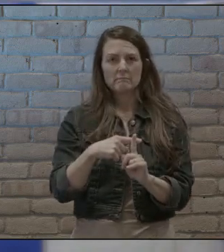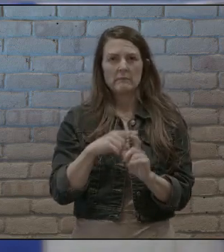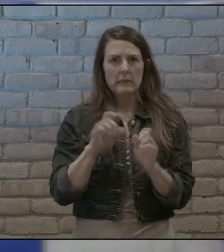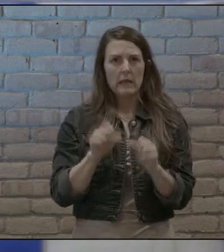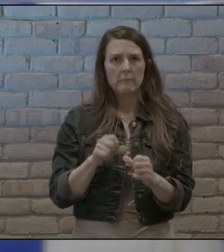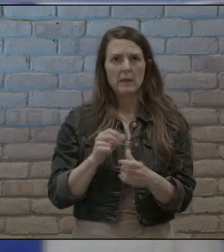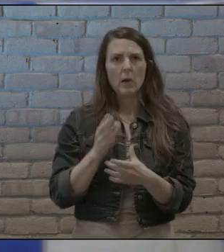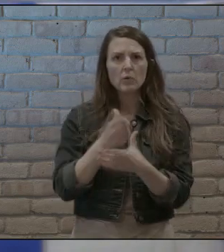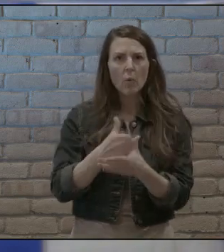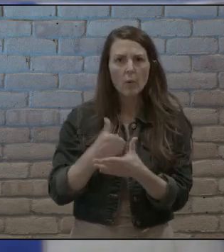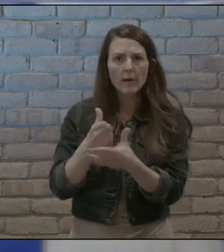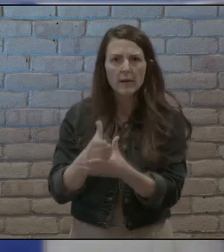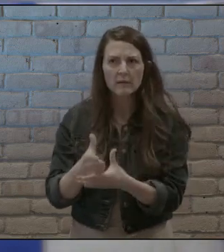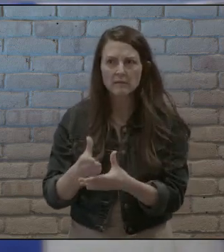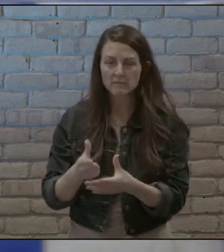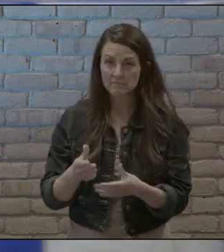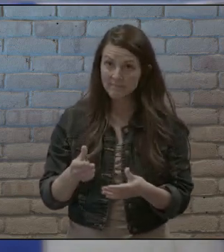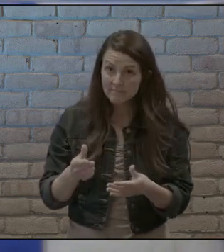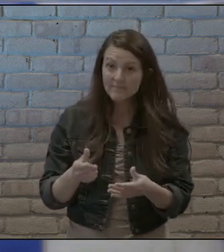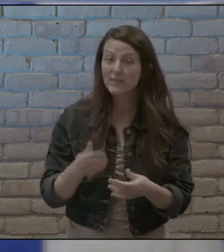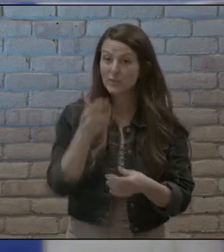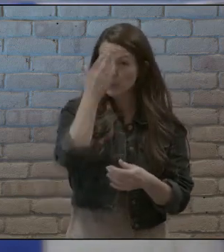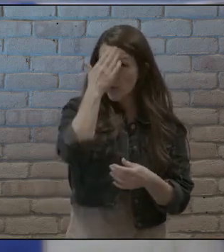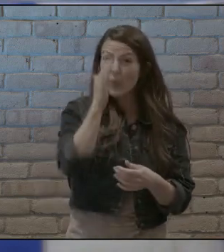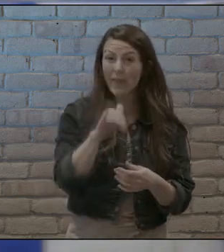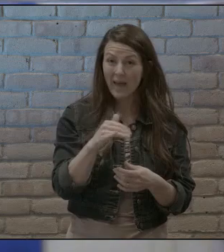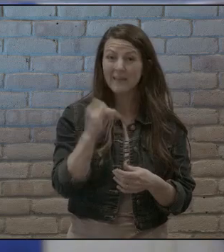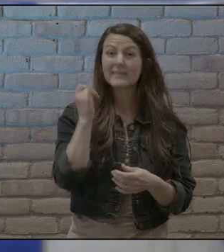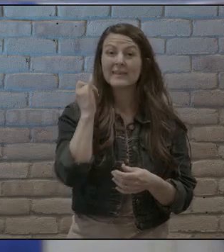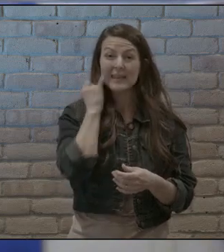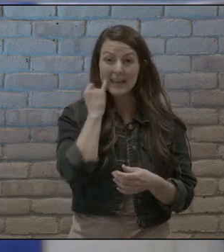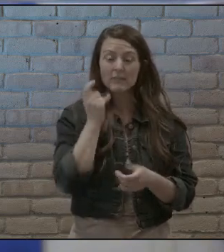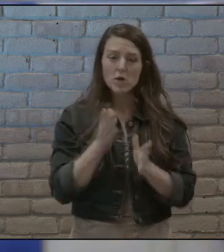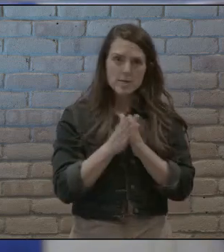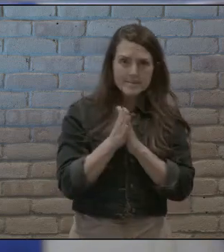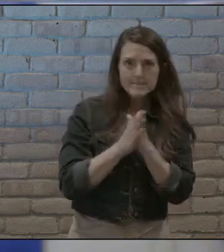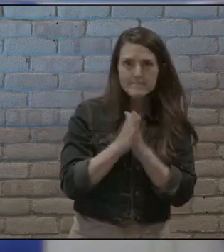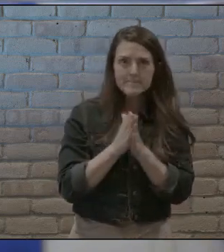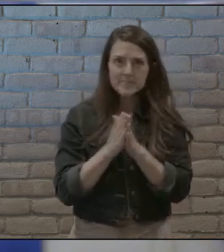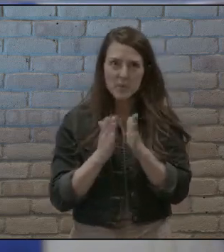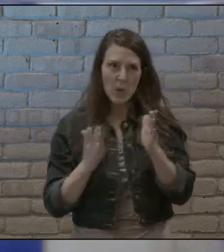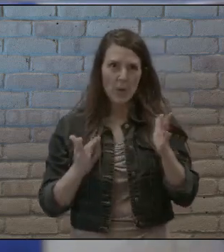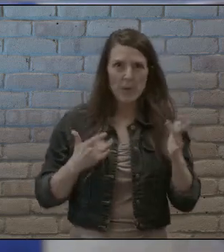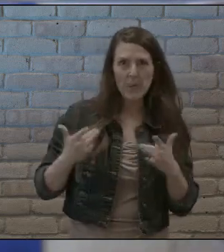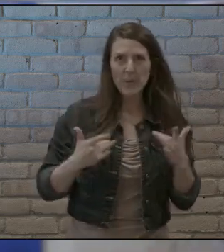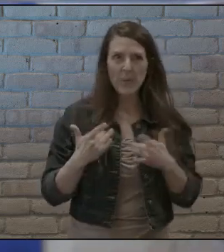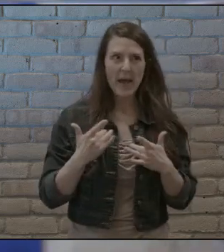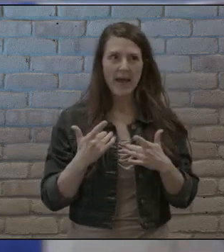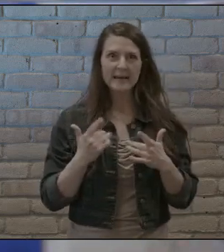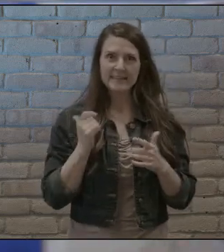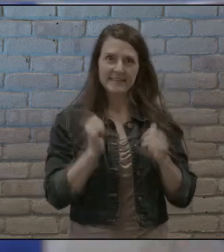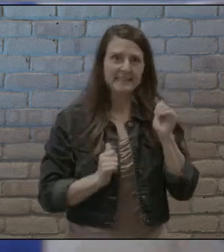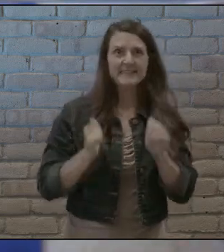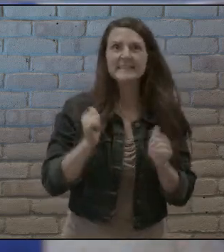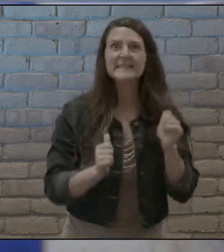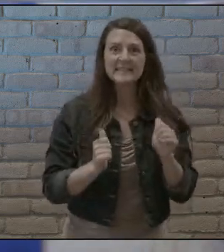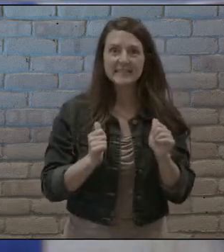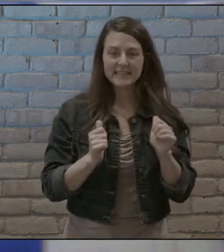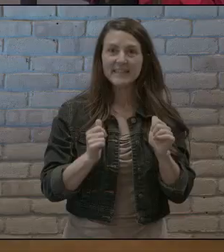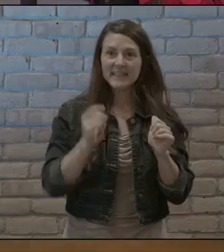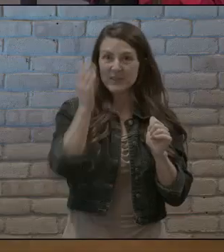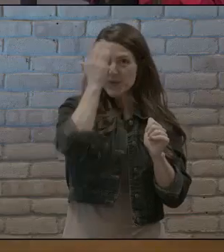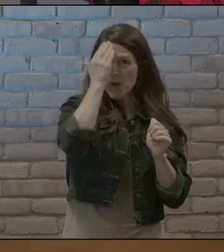annoying. Do you know that over-enthusiastic person that I'm talking about? Maybe you've got that coming to your mind right